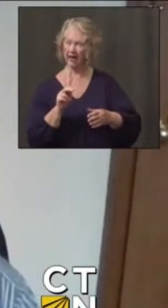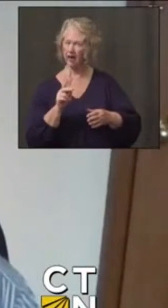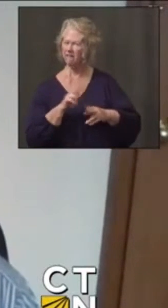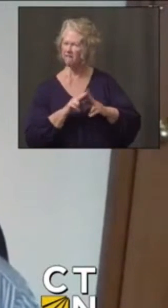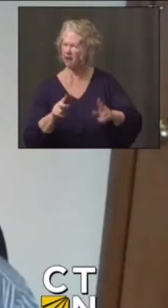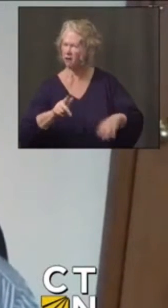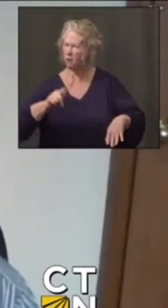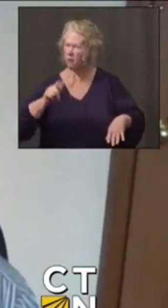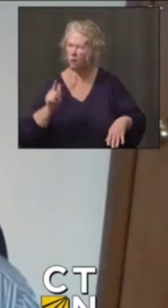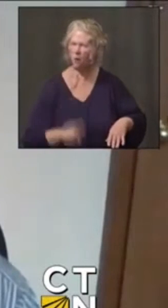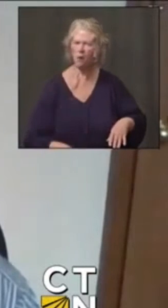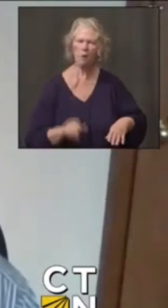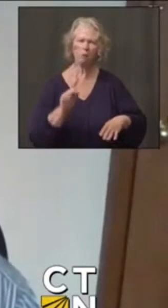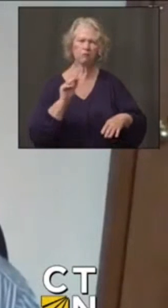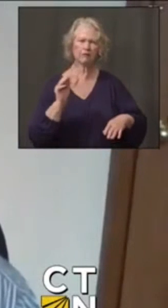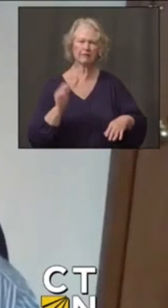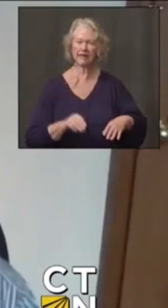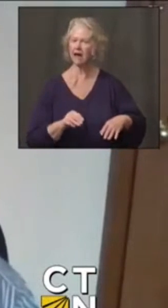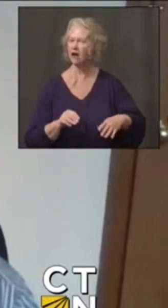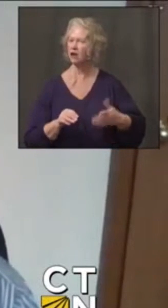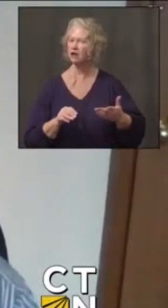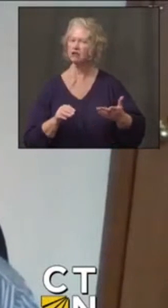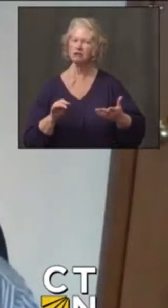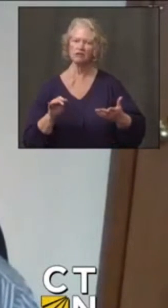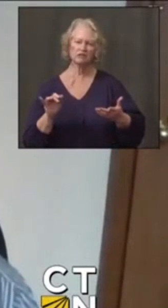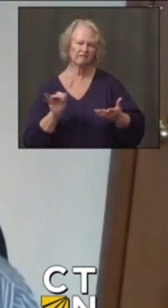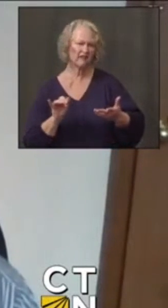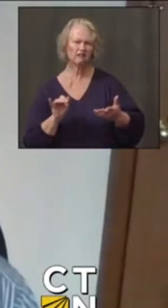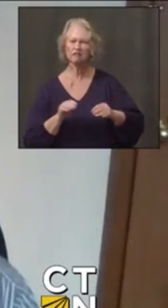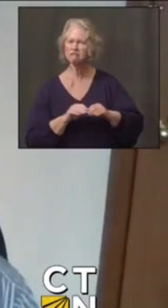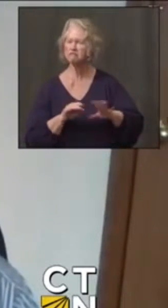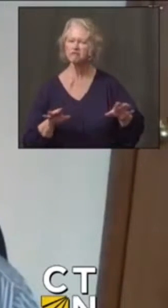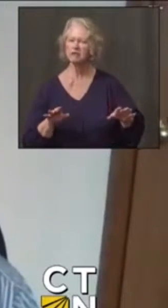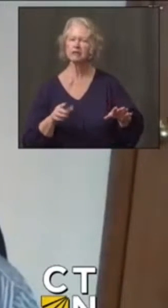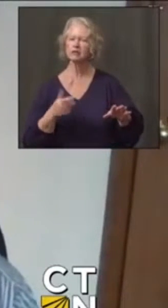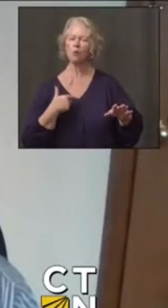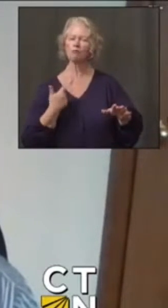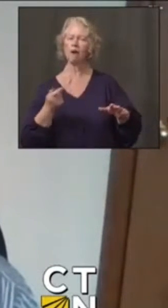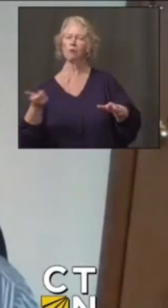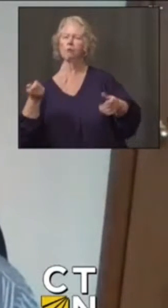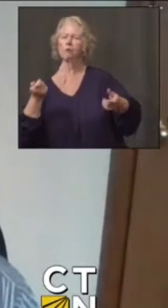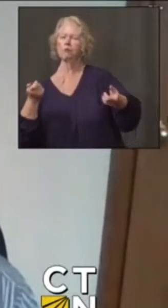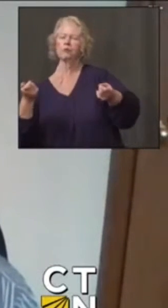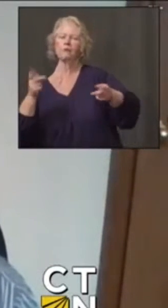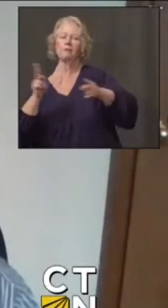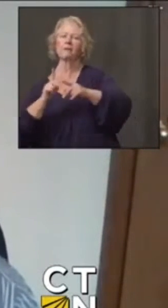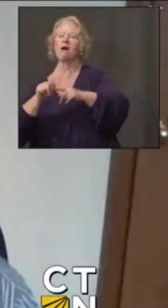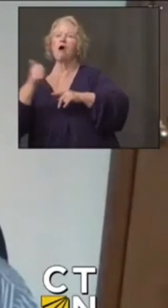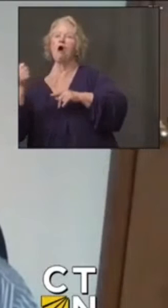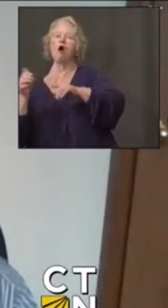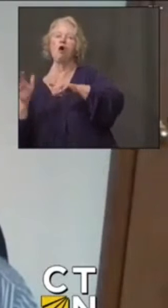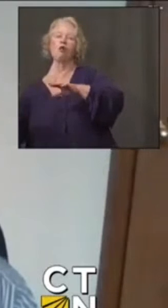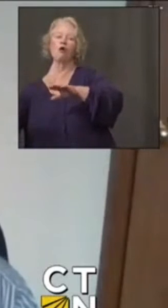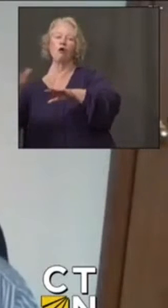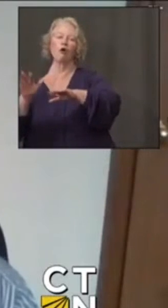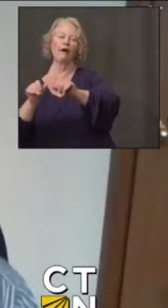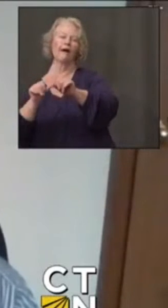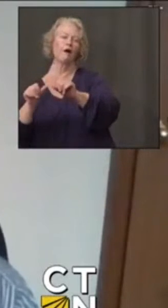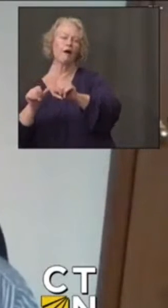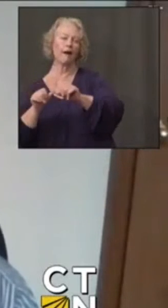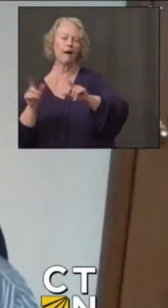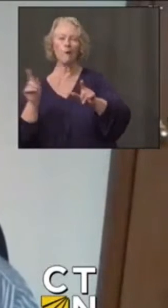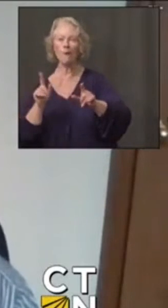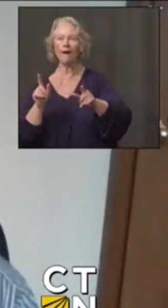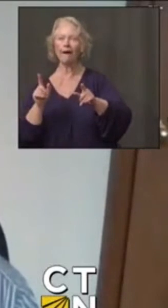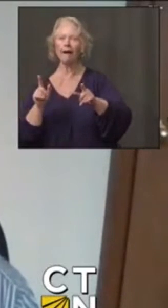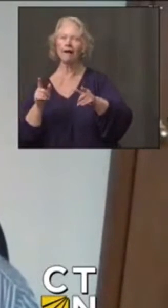of infection, so we began to emphasize enrolling patients in other places. So we tried to go where the